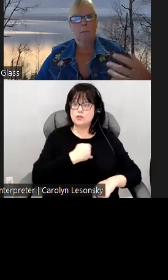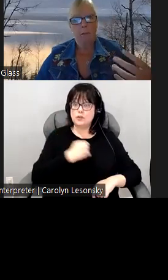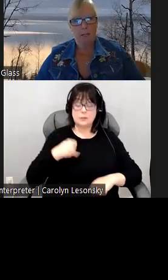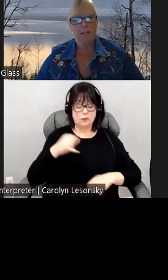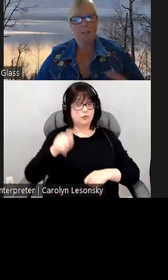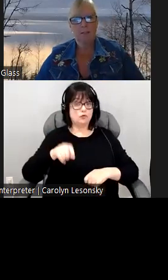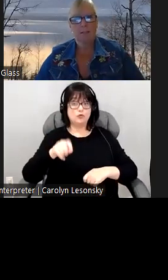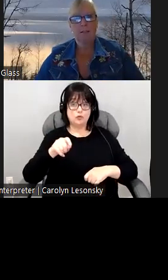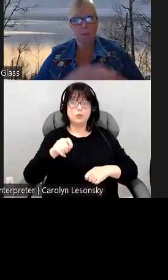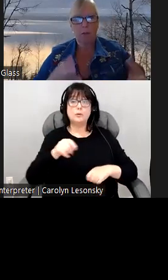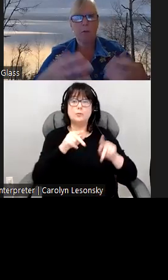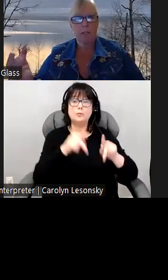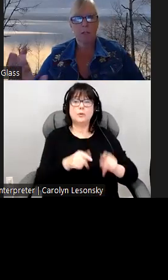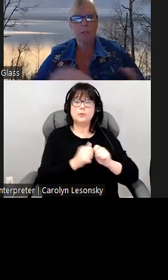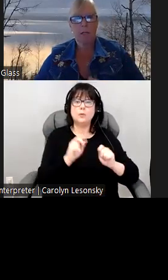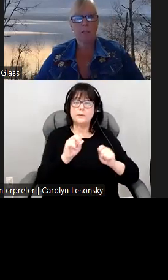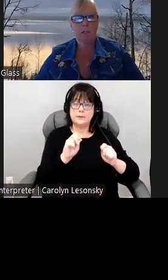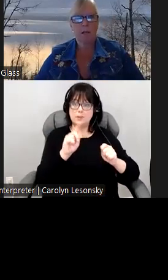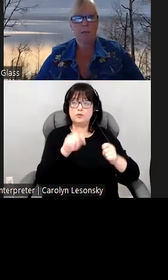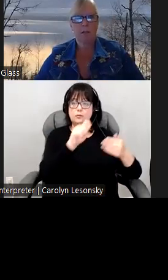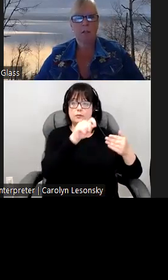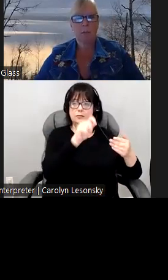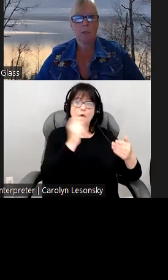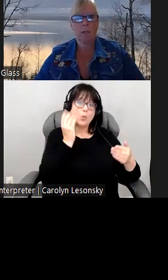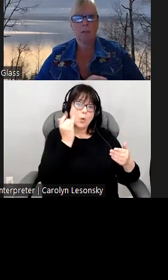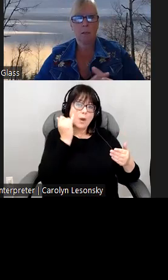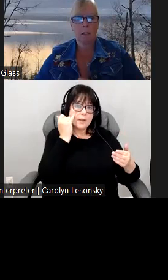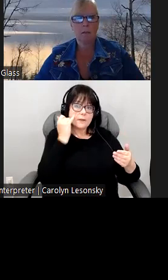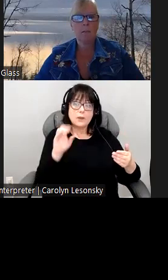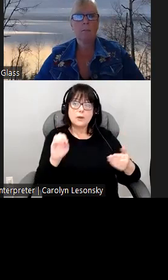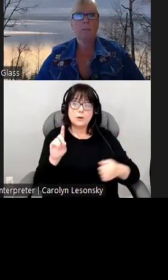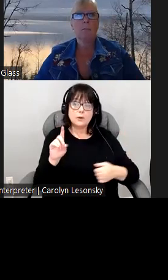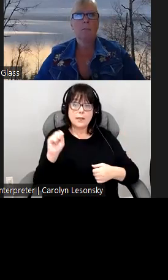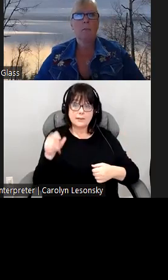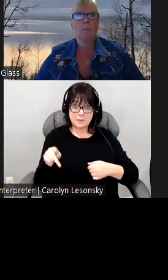Yes. Because if they're on ODSP, they obviously have a documented disability.